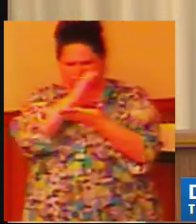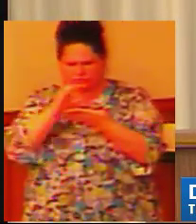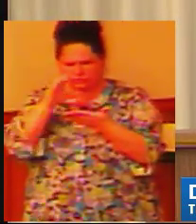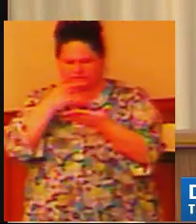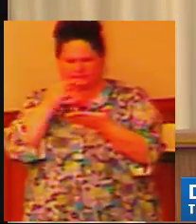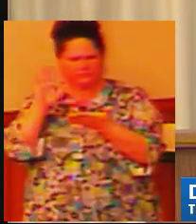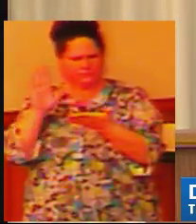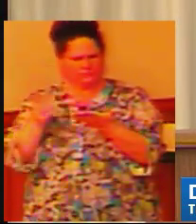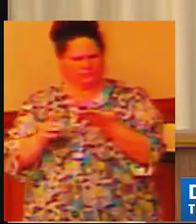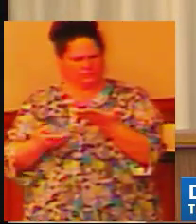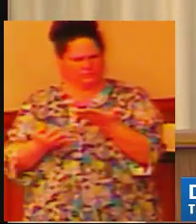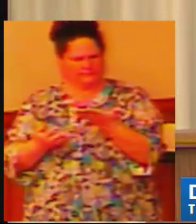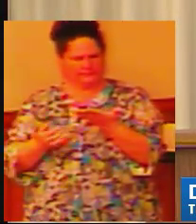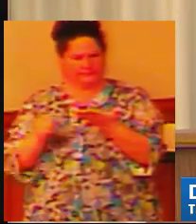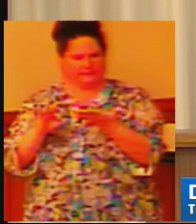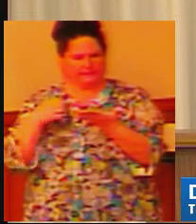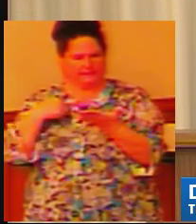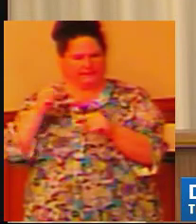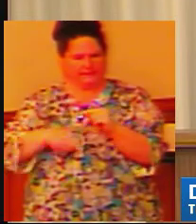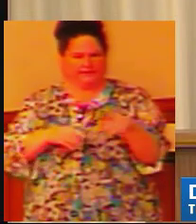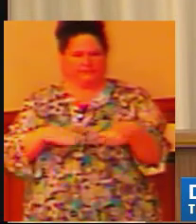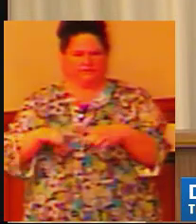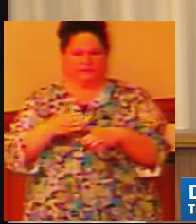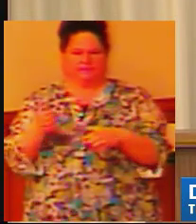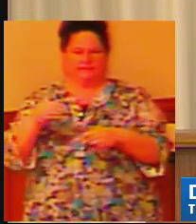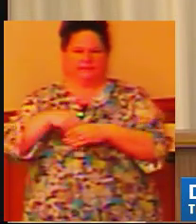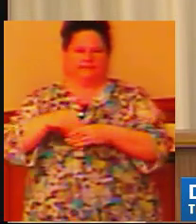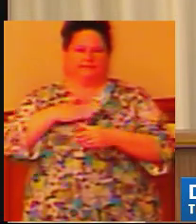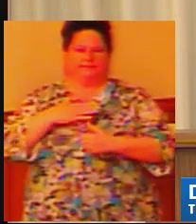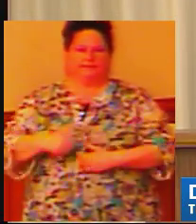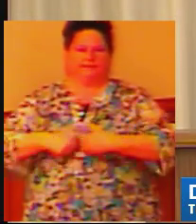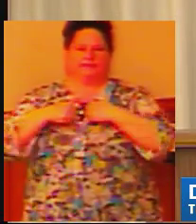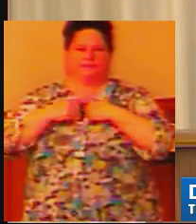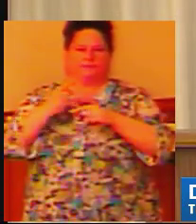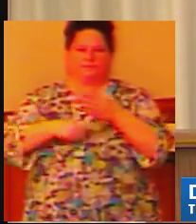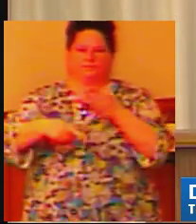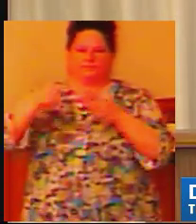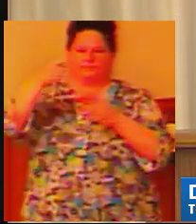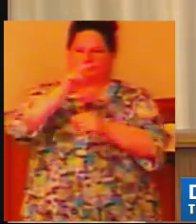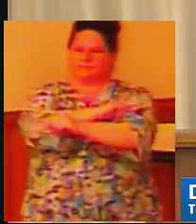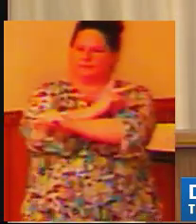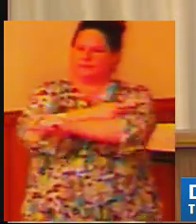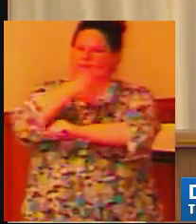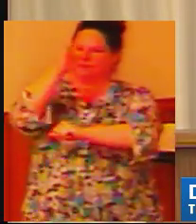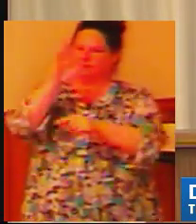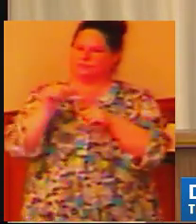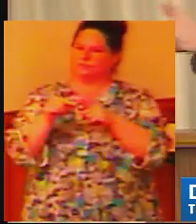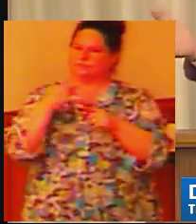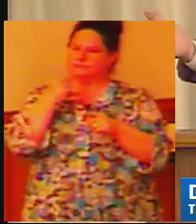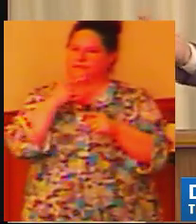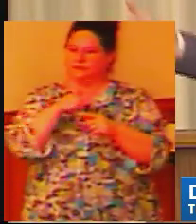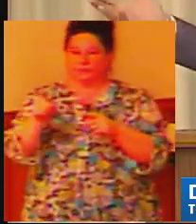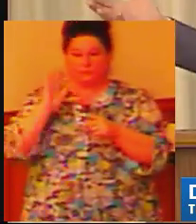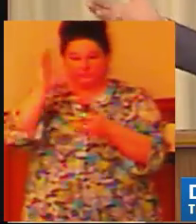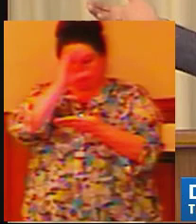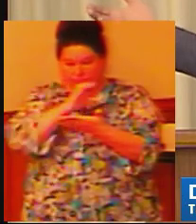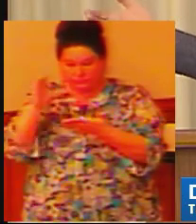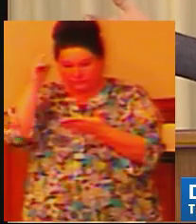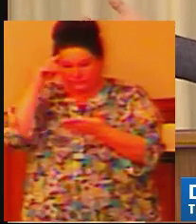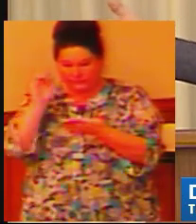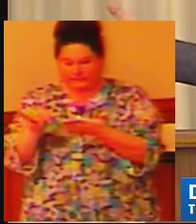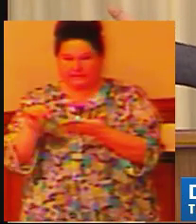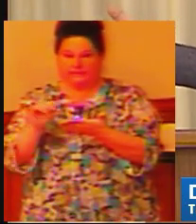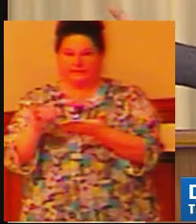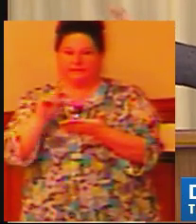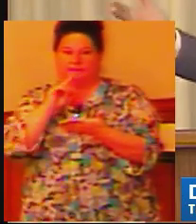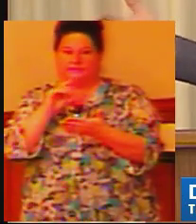wait a minute. If I'm not allowed to do certain things in my life, what does the power of God's word say? And then you will search it out. And